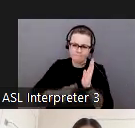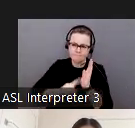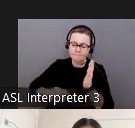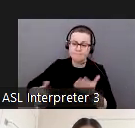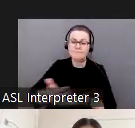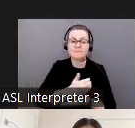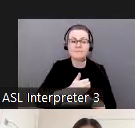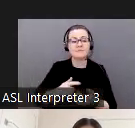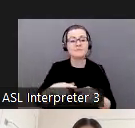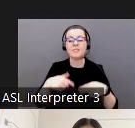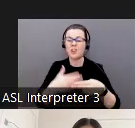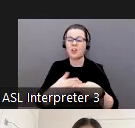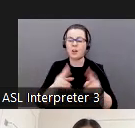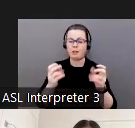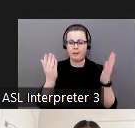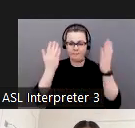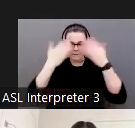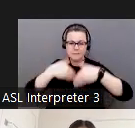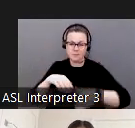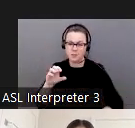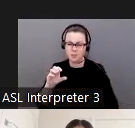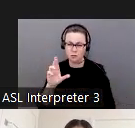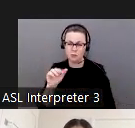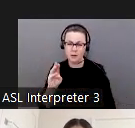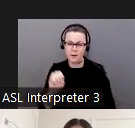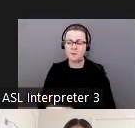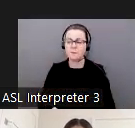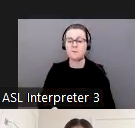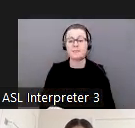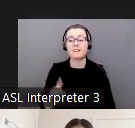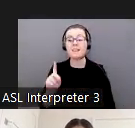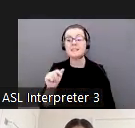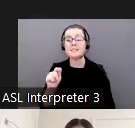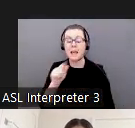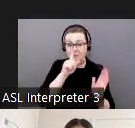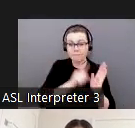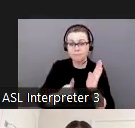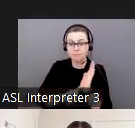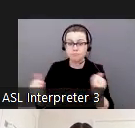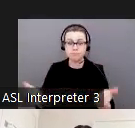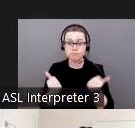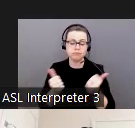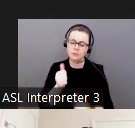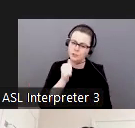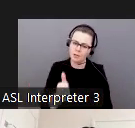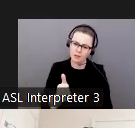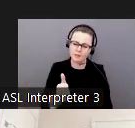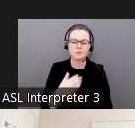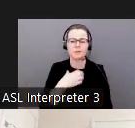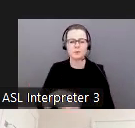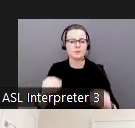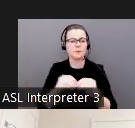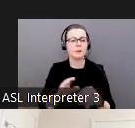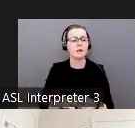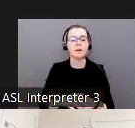as the invisible crime. We do not have as much data as we wish we did on the topic. For many years, I think the most cited resource